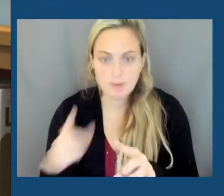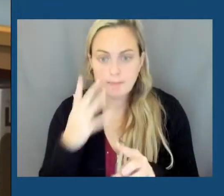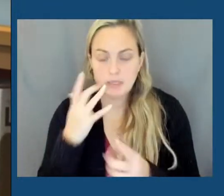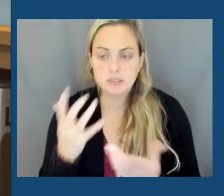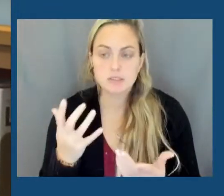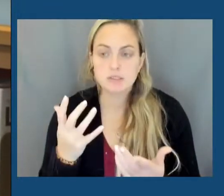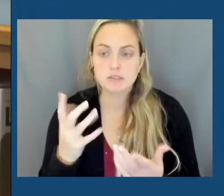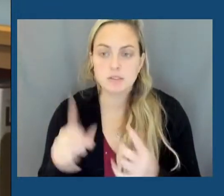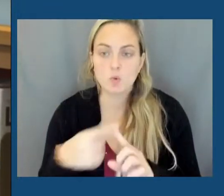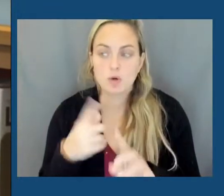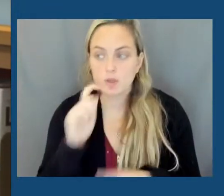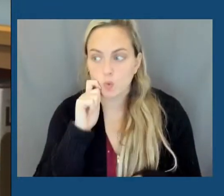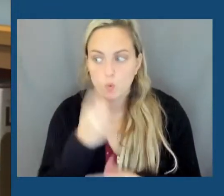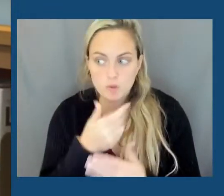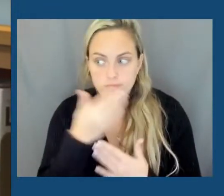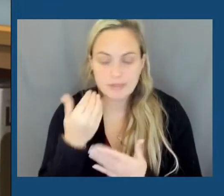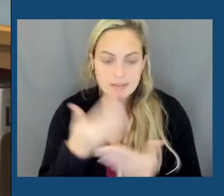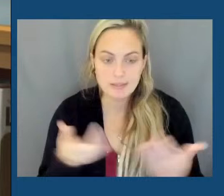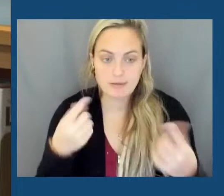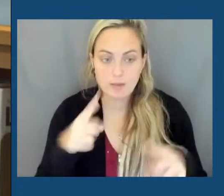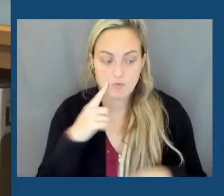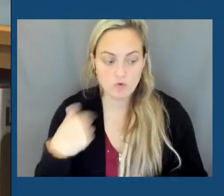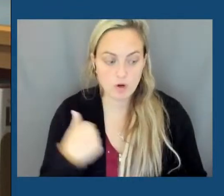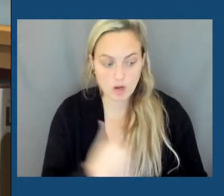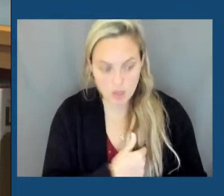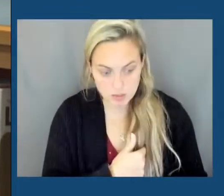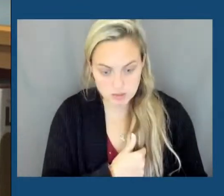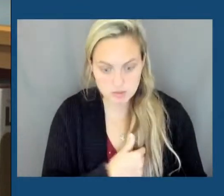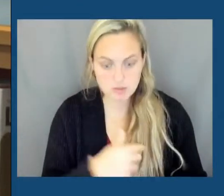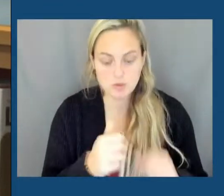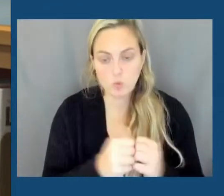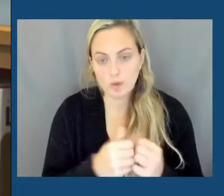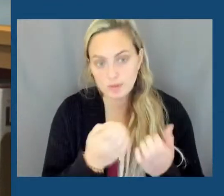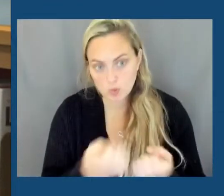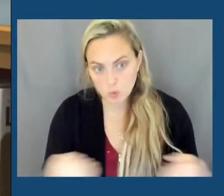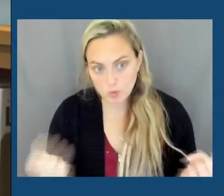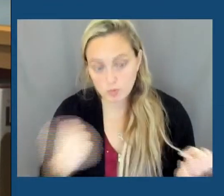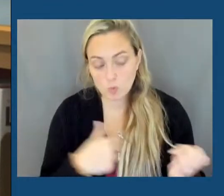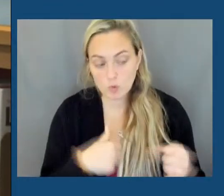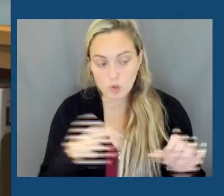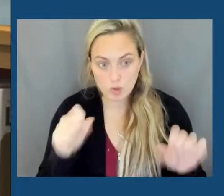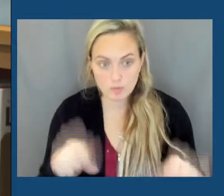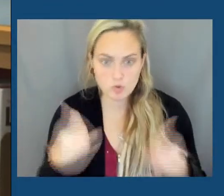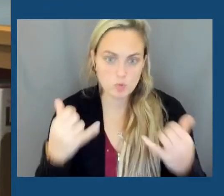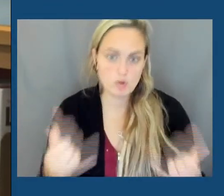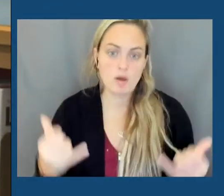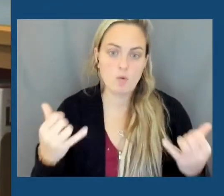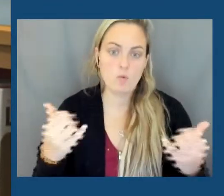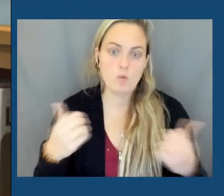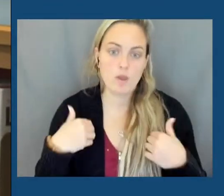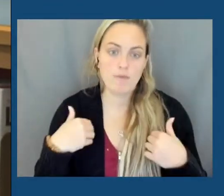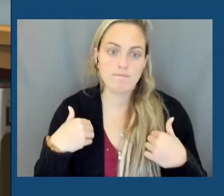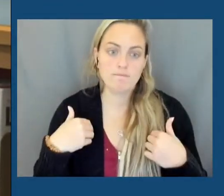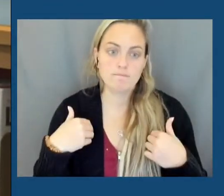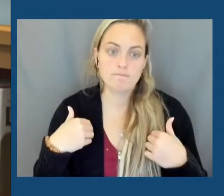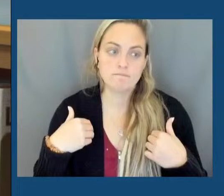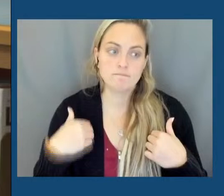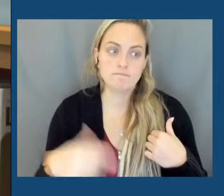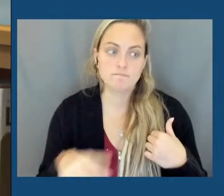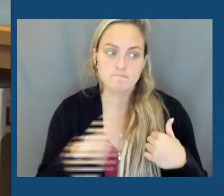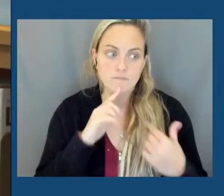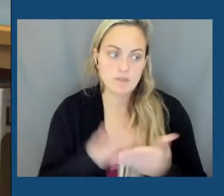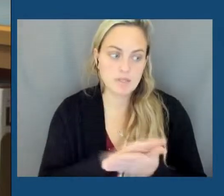one of the coolest things that happened for us was with the equipment, we are able to now have a really, really